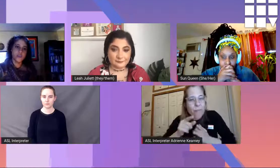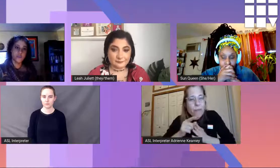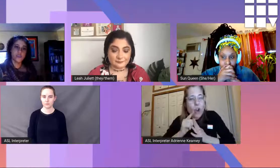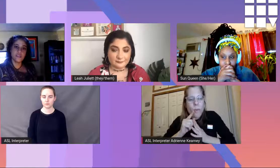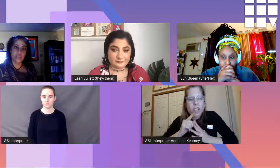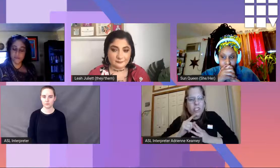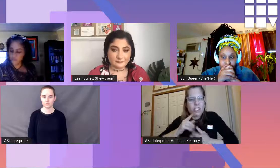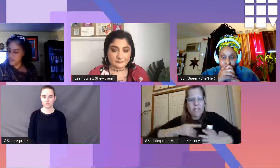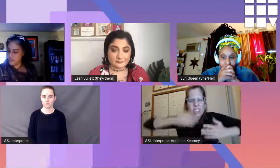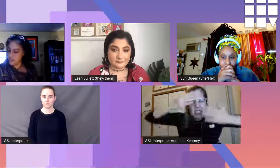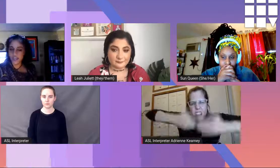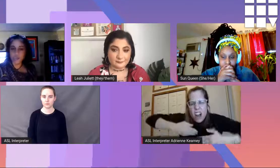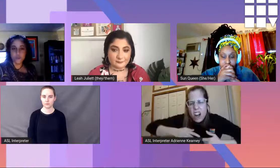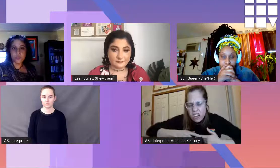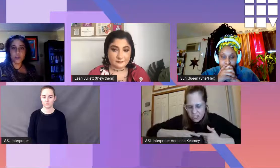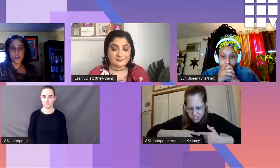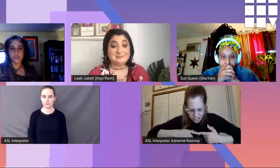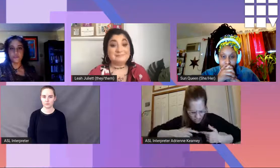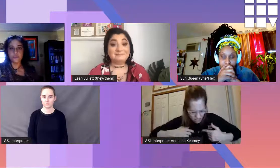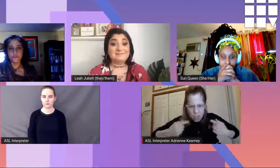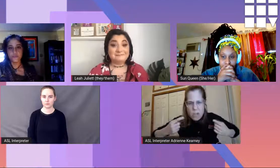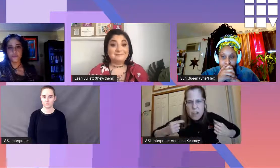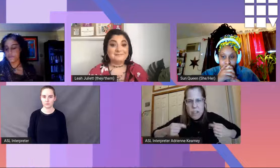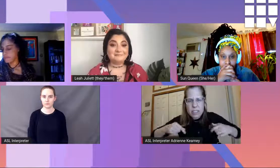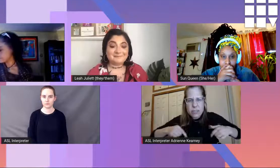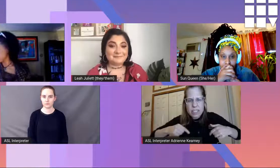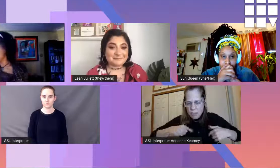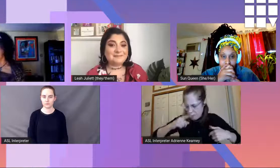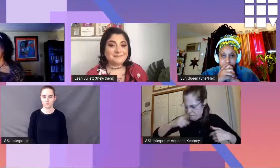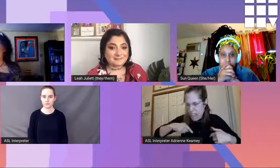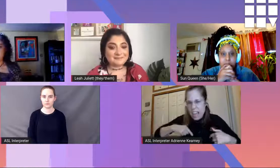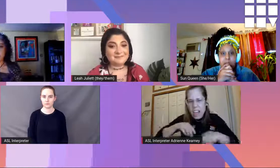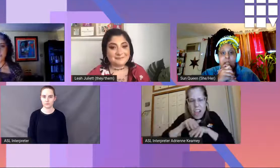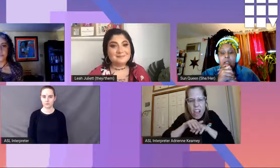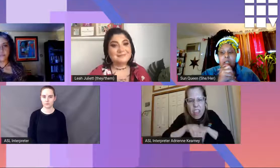am I doing this? I'm a fake. I don't belong here.